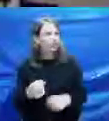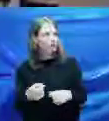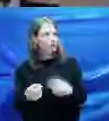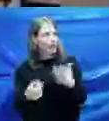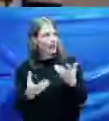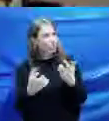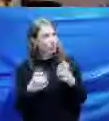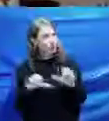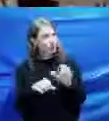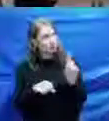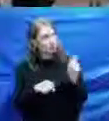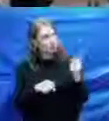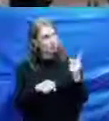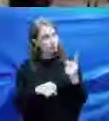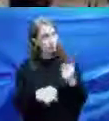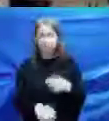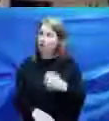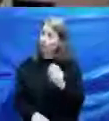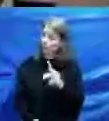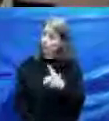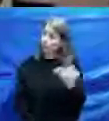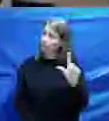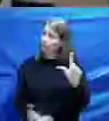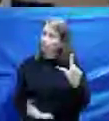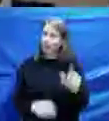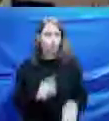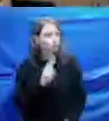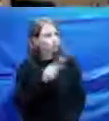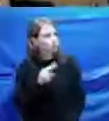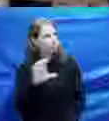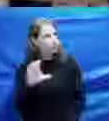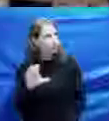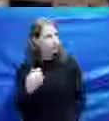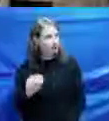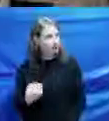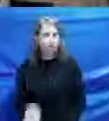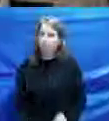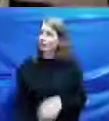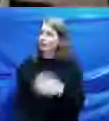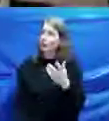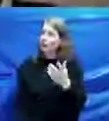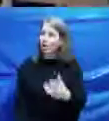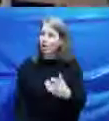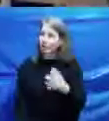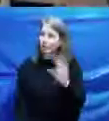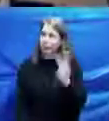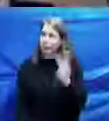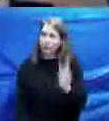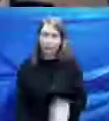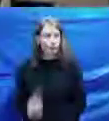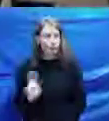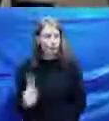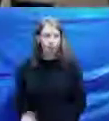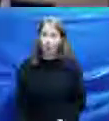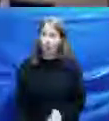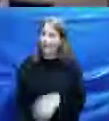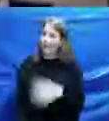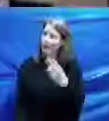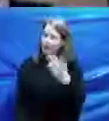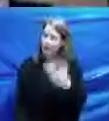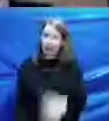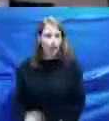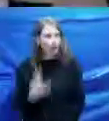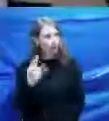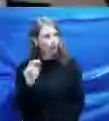what the length is. The length is 20 centimeters. Excellent. What's the width? 10 centimeters. And what's the height? 30 centimeters. Excellent. So how am I going to figure out